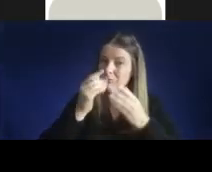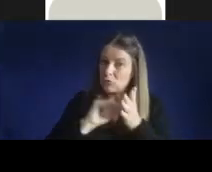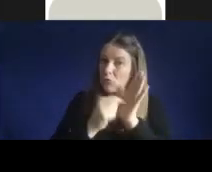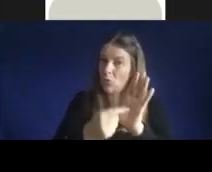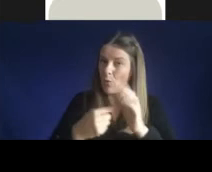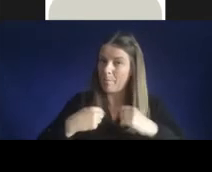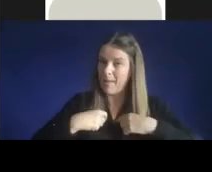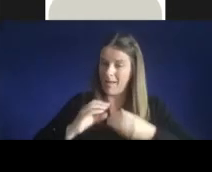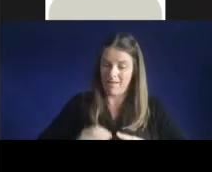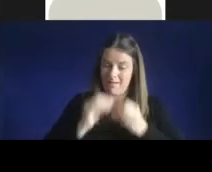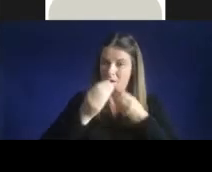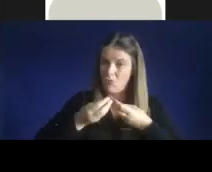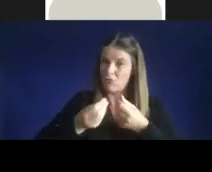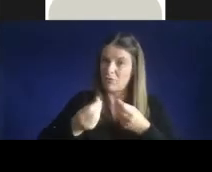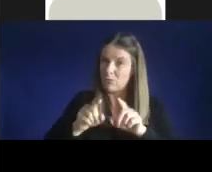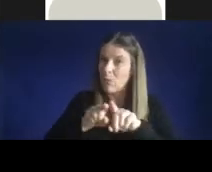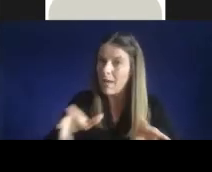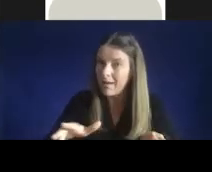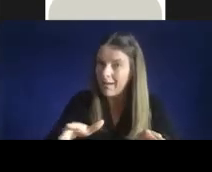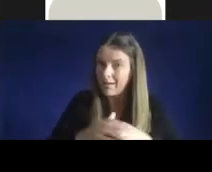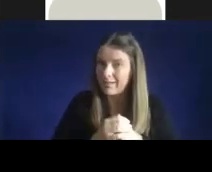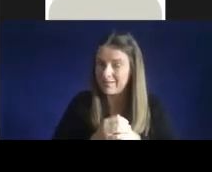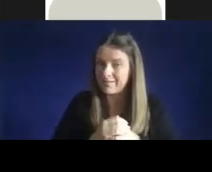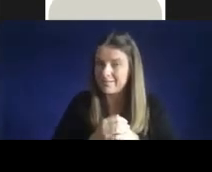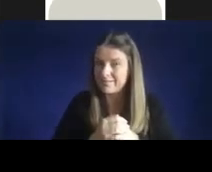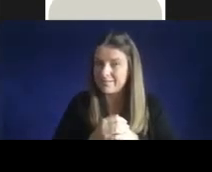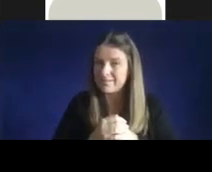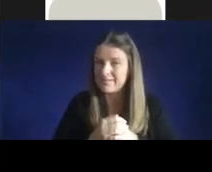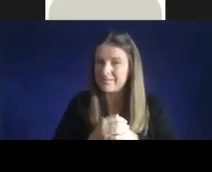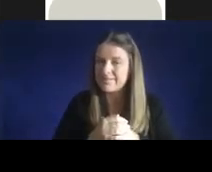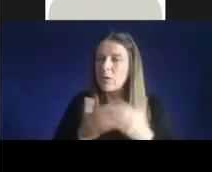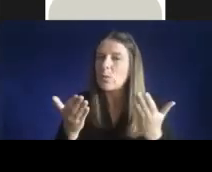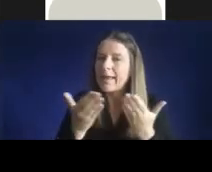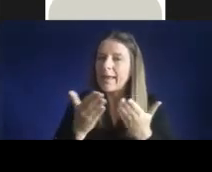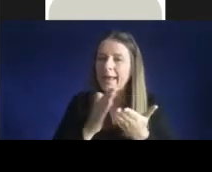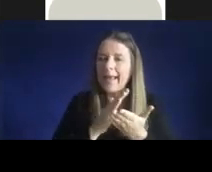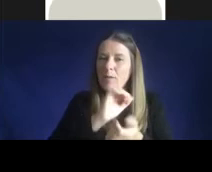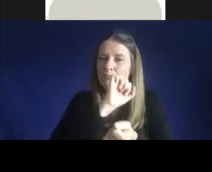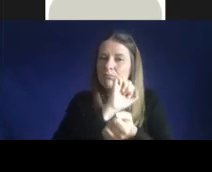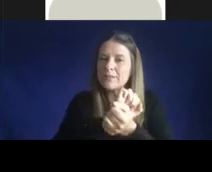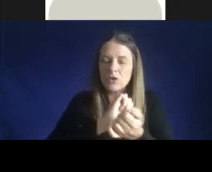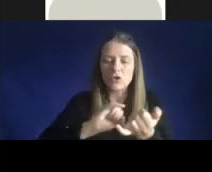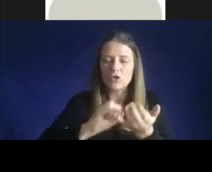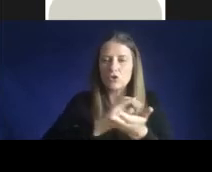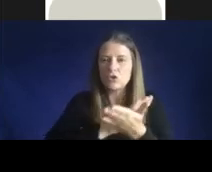and in the lives of a few prisoners in HMP Shotts and Pullman Young Offenders Institution.